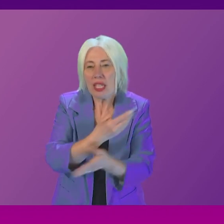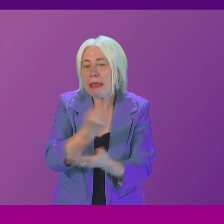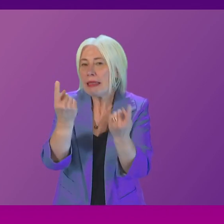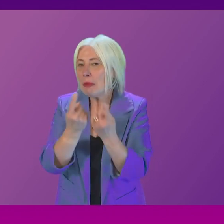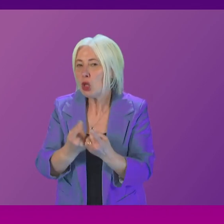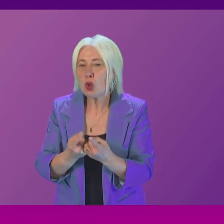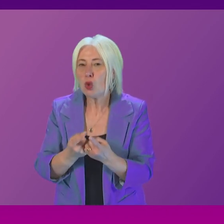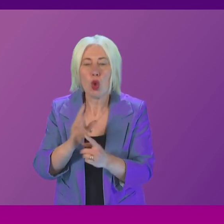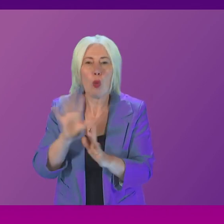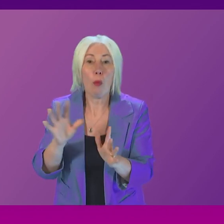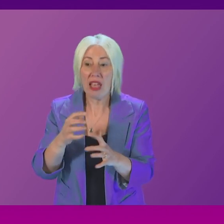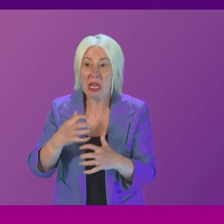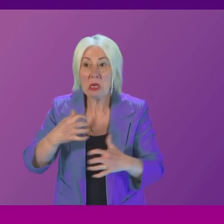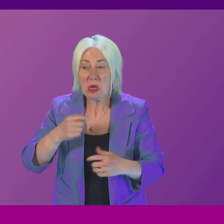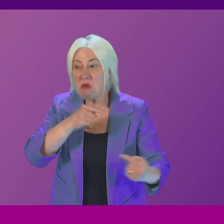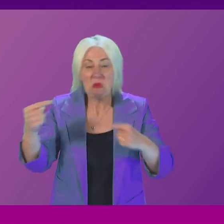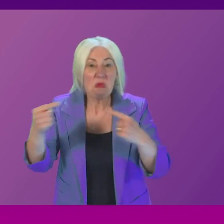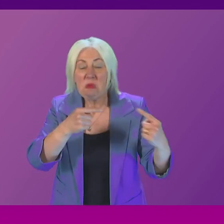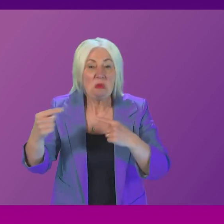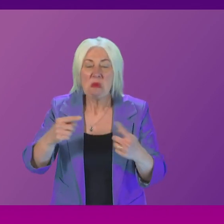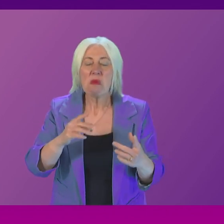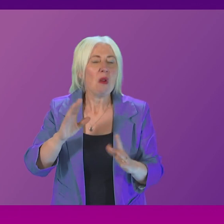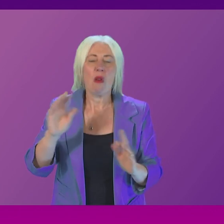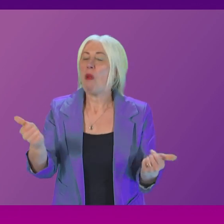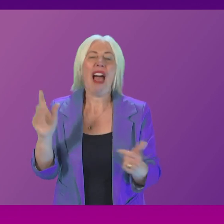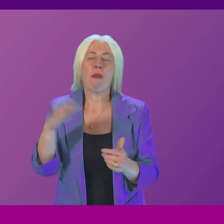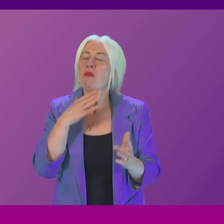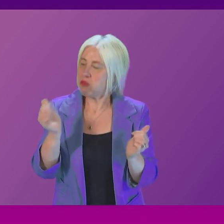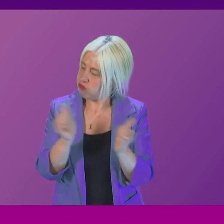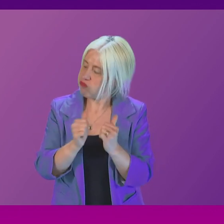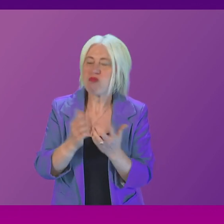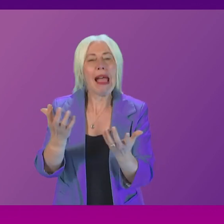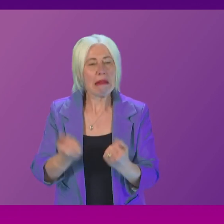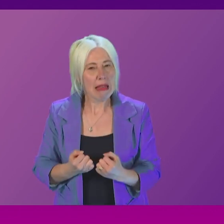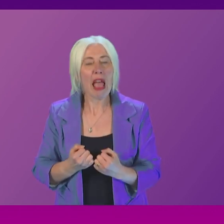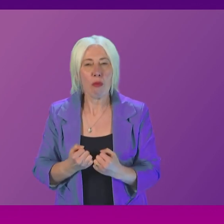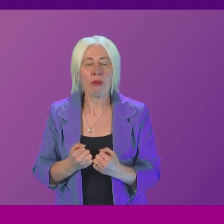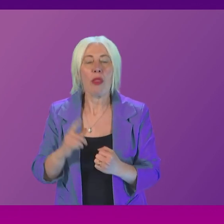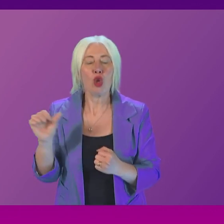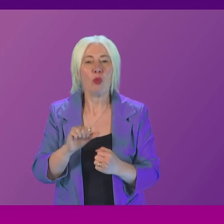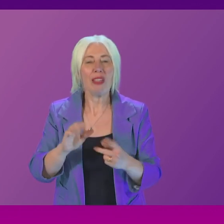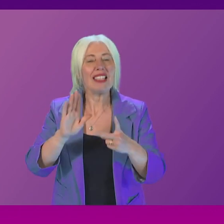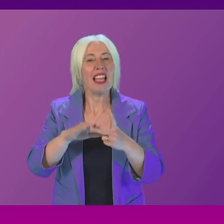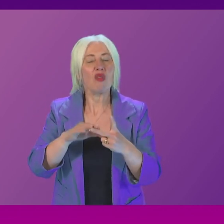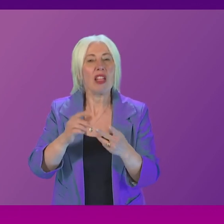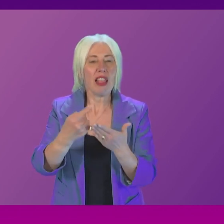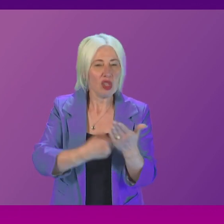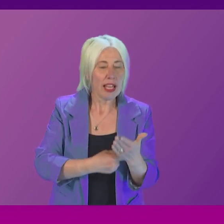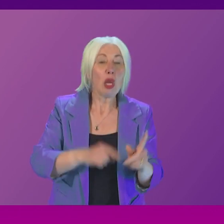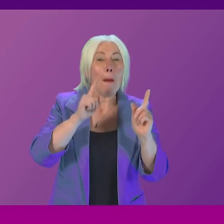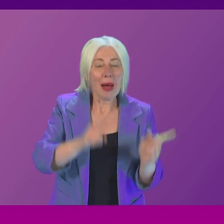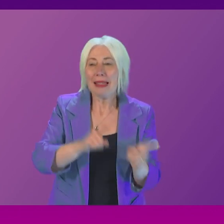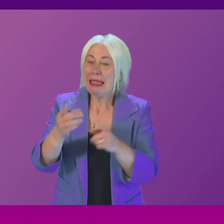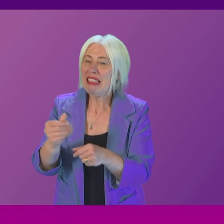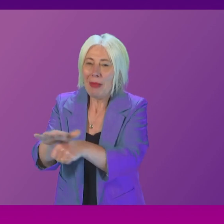not be of any contention between committee and government that everybody accepts should be done via secondary legislation. There are some areas, of course, where